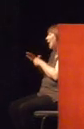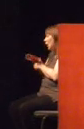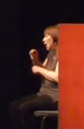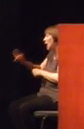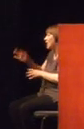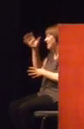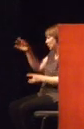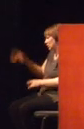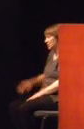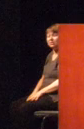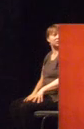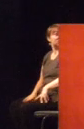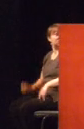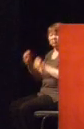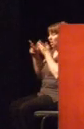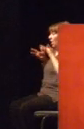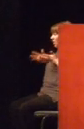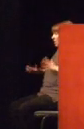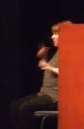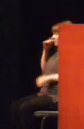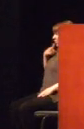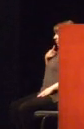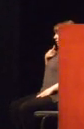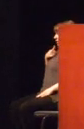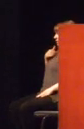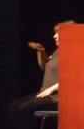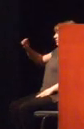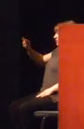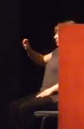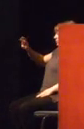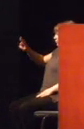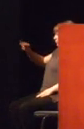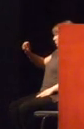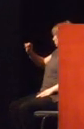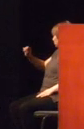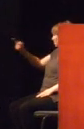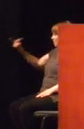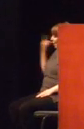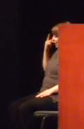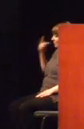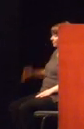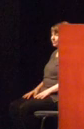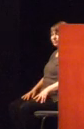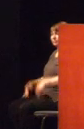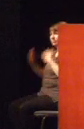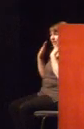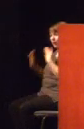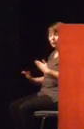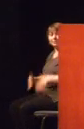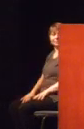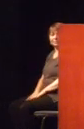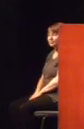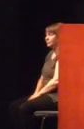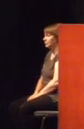And that brings me to the end of my message. So I'm going to bring Dr. Stearns back up. Thank you very much.